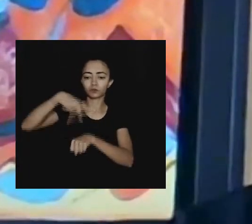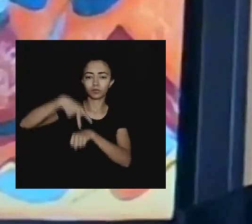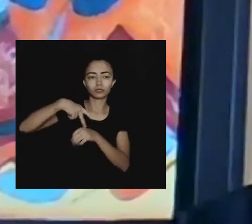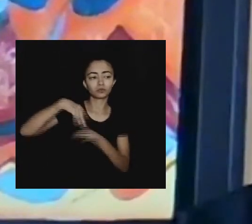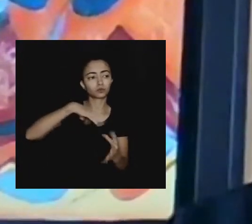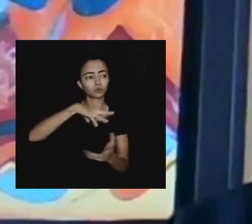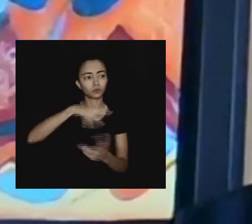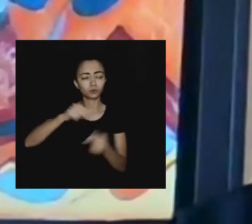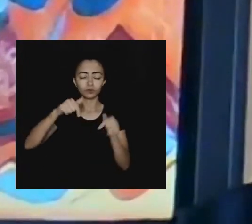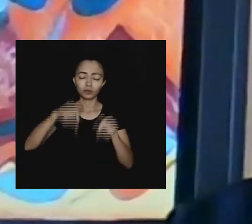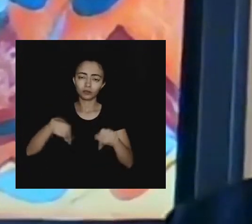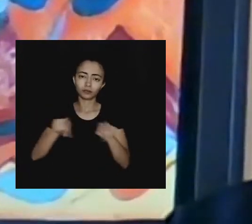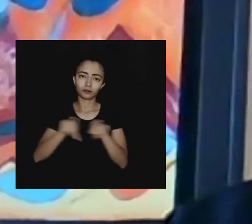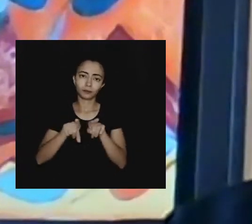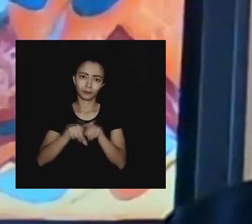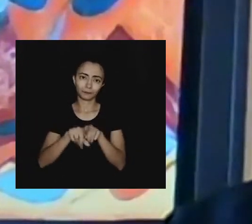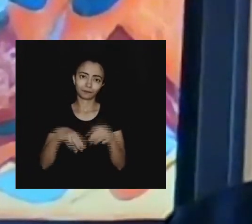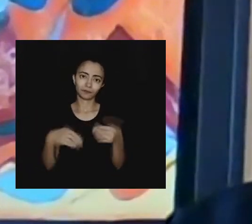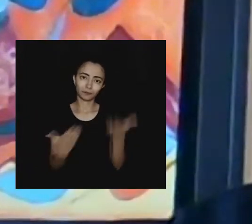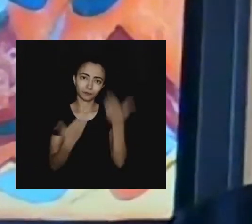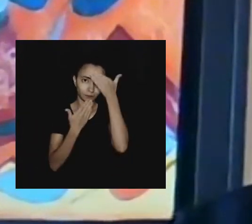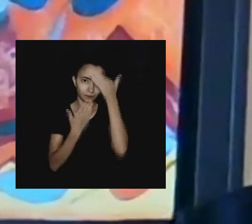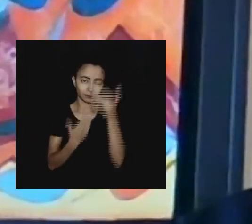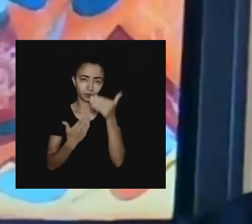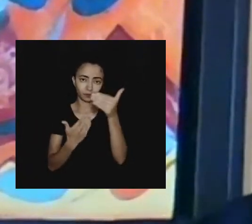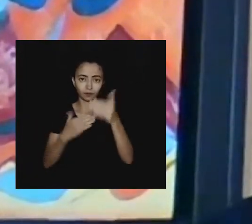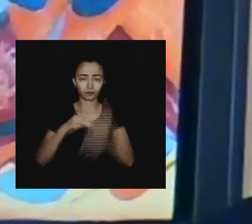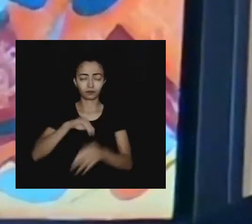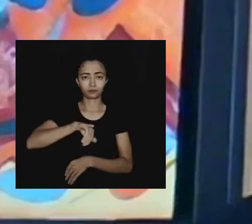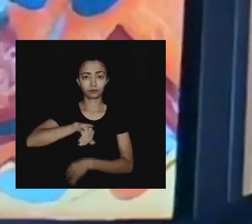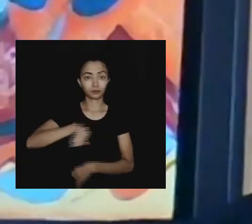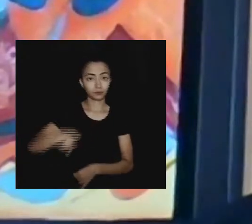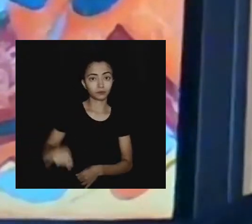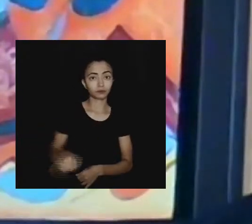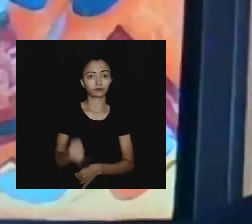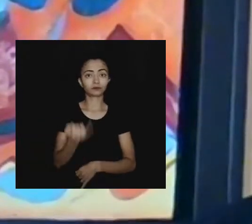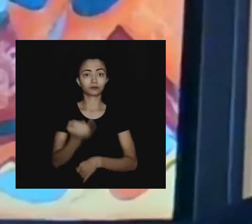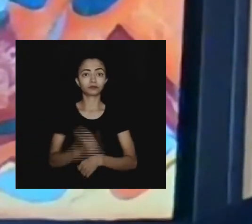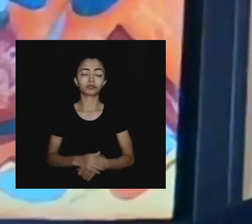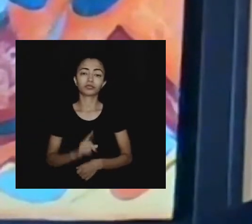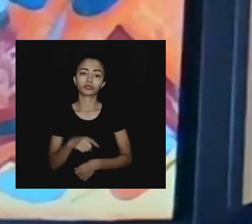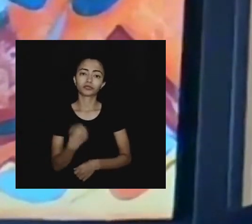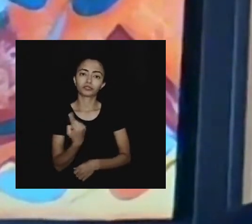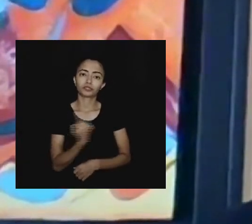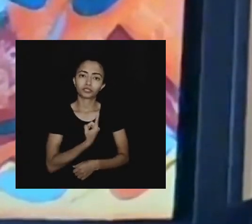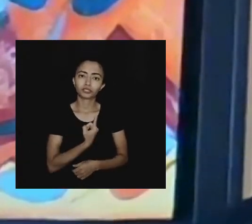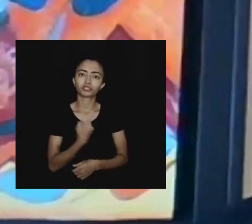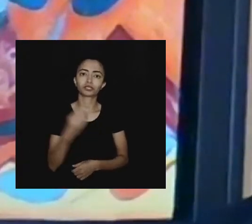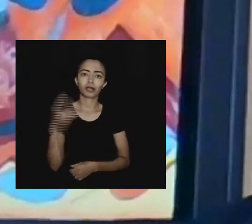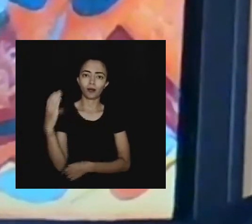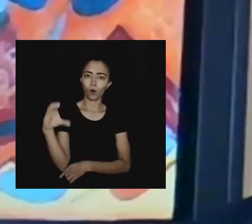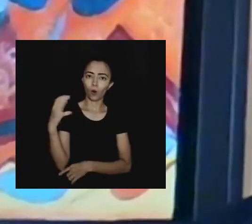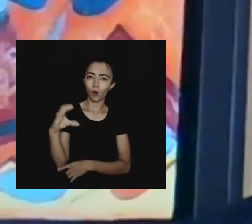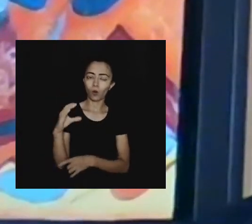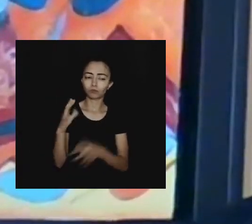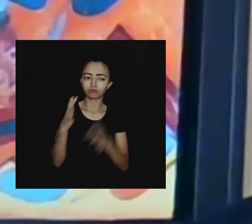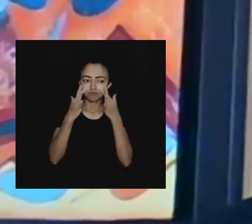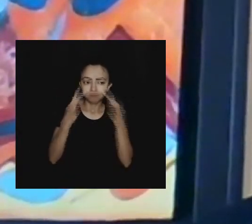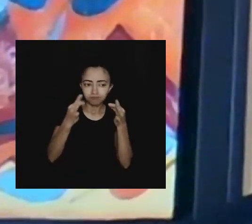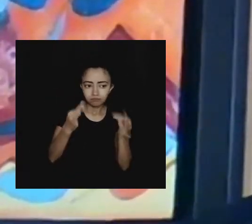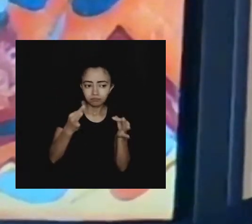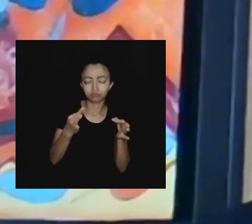world. I think we would get success. I'd like to thank everyone for this opportunity. We're here in Colombia really paying attention to